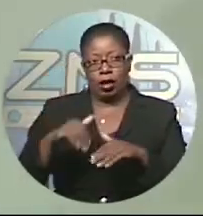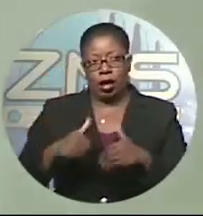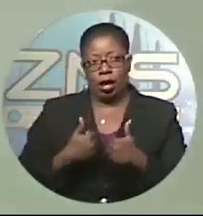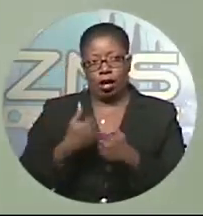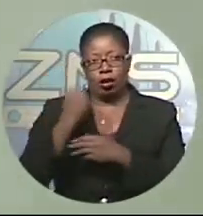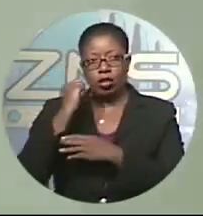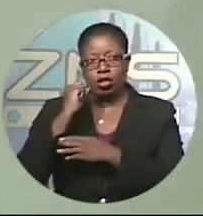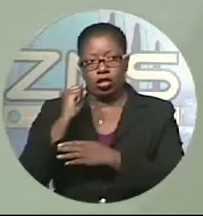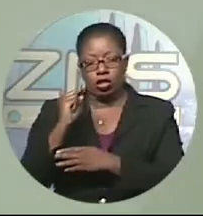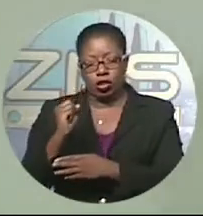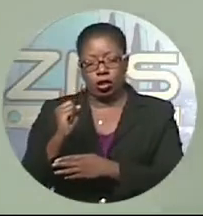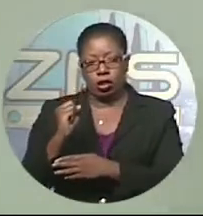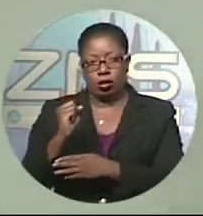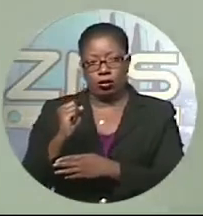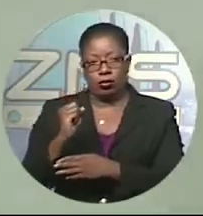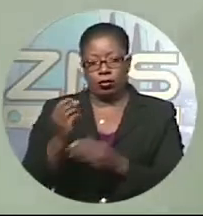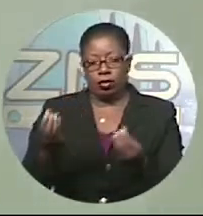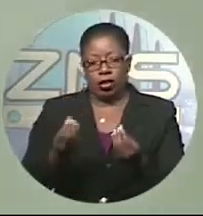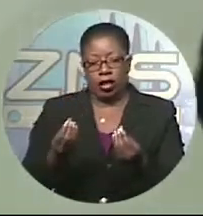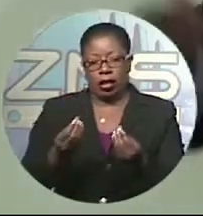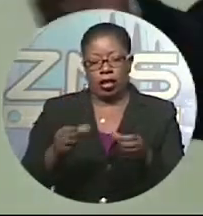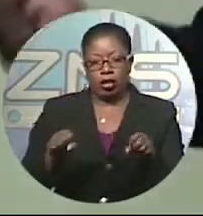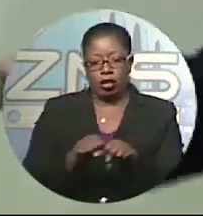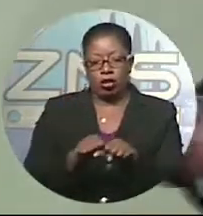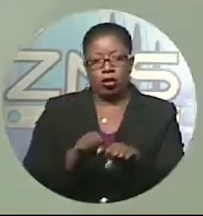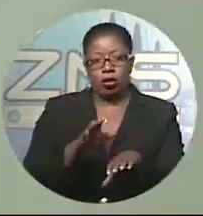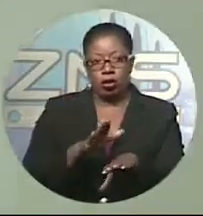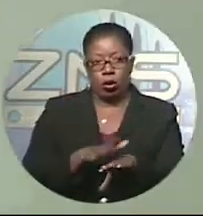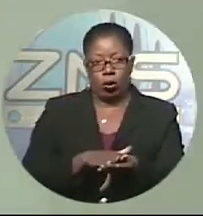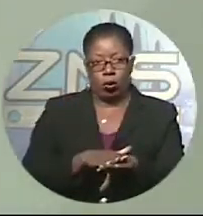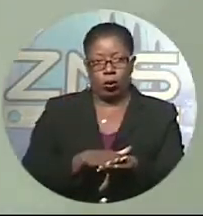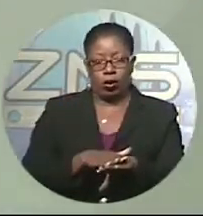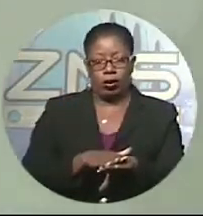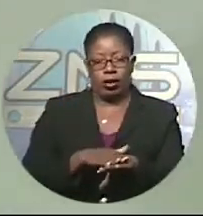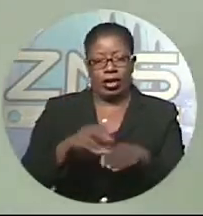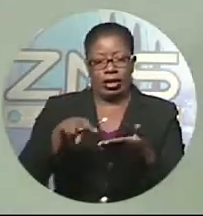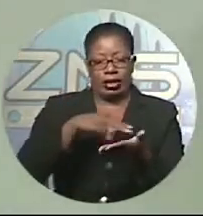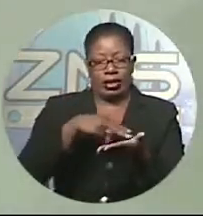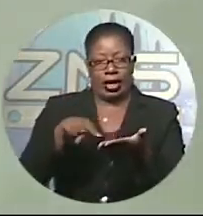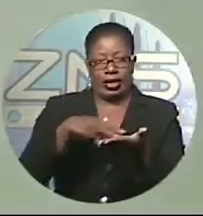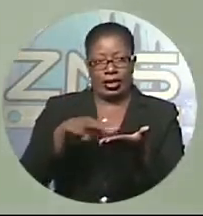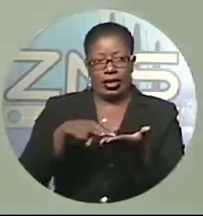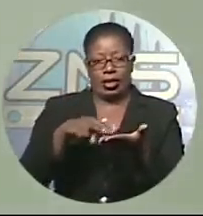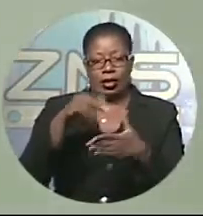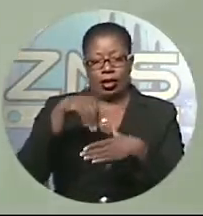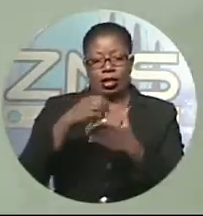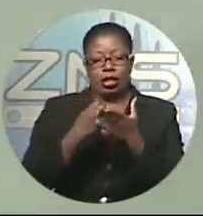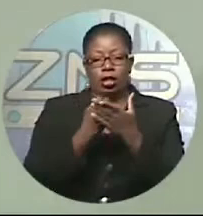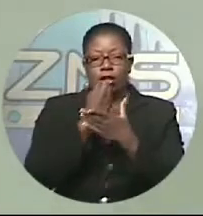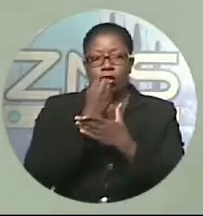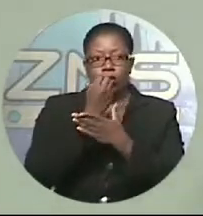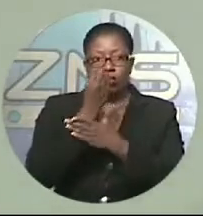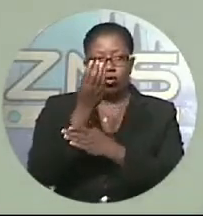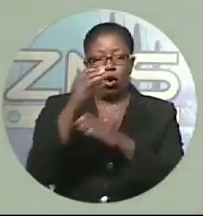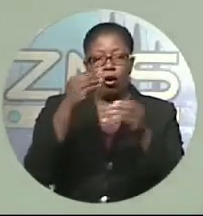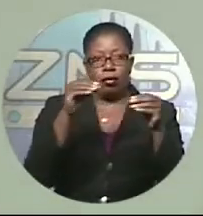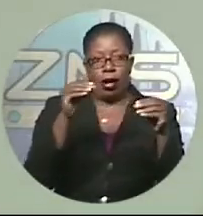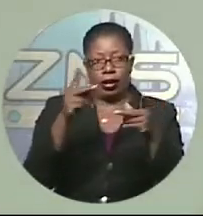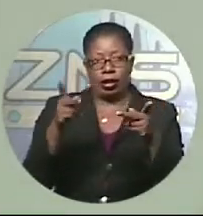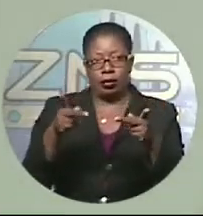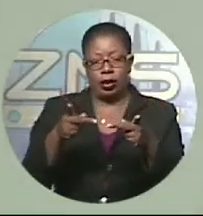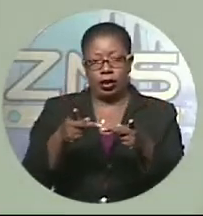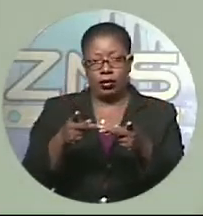as a barefoot girl, dancing out of the straw market, could rise and ascend to